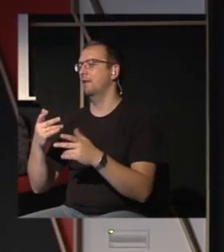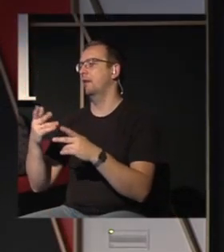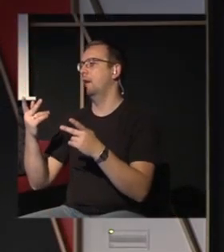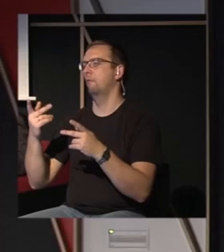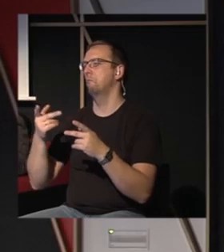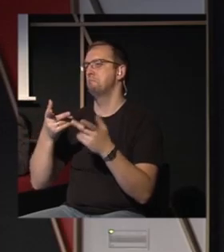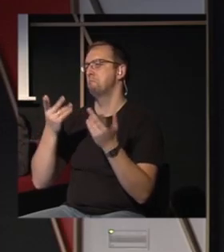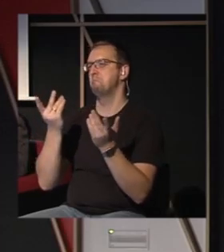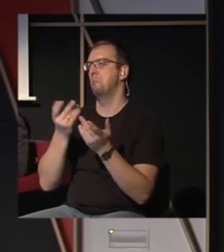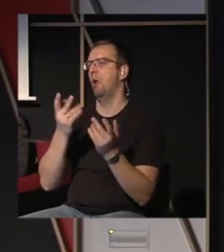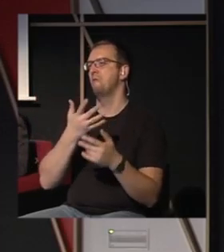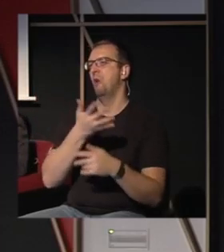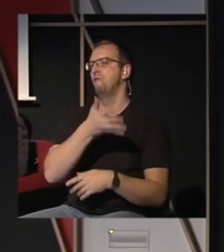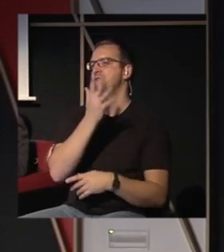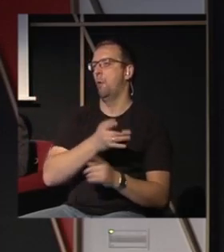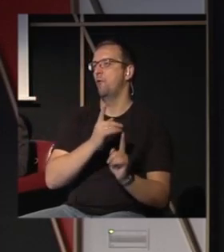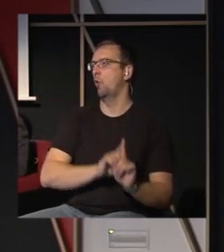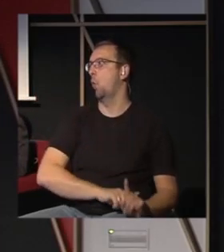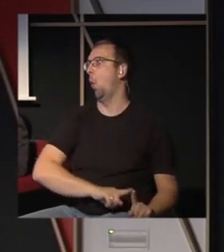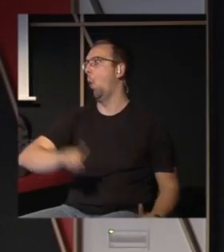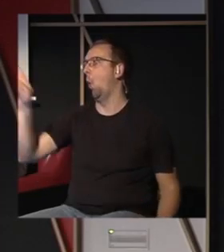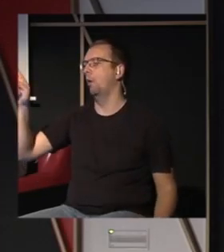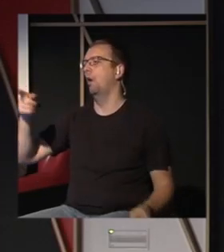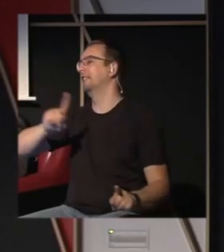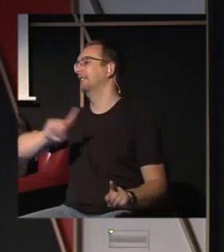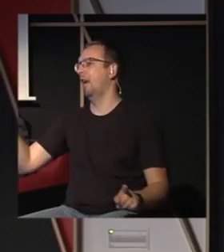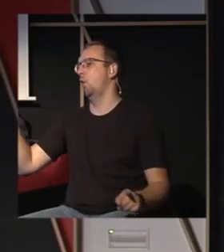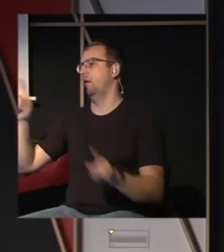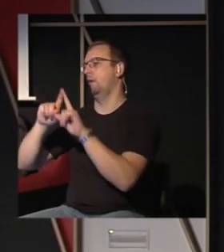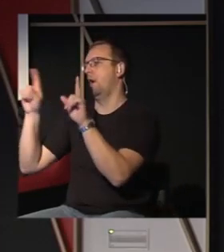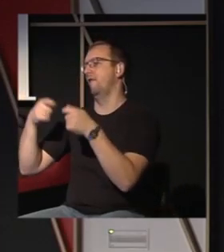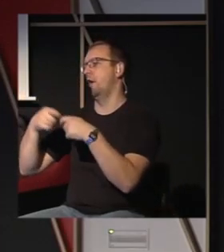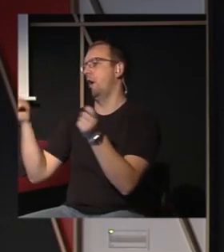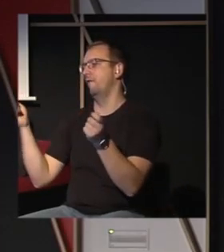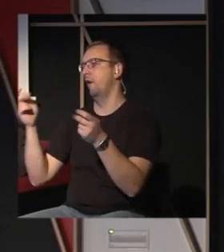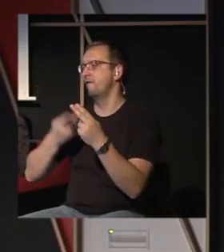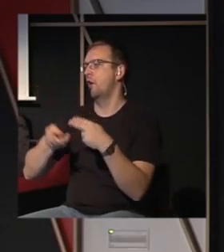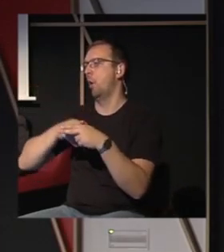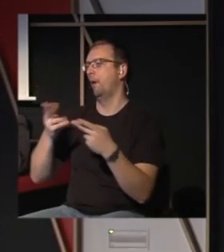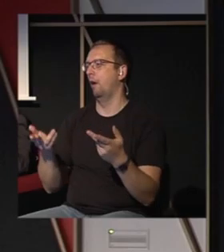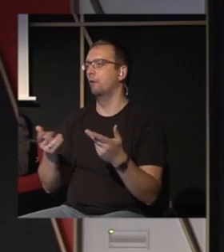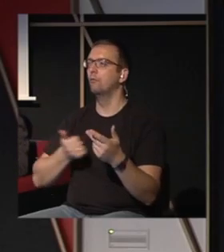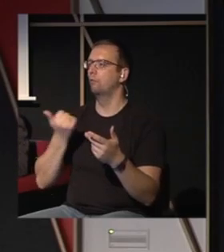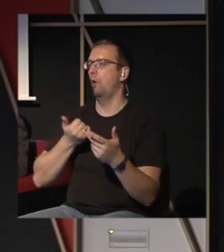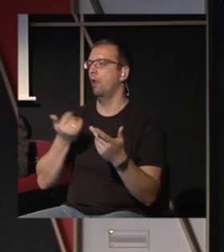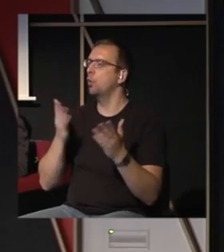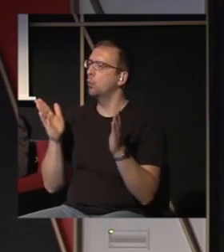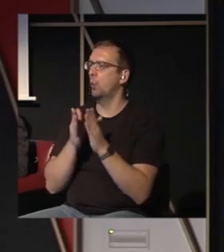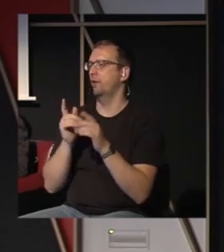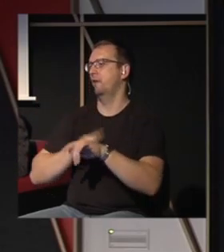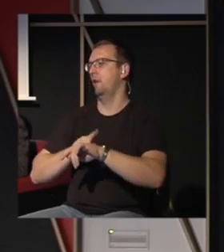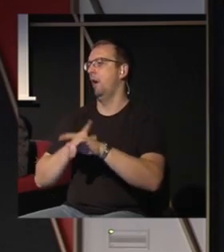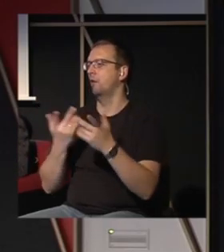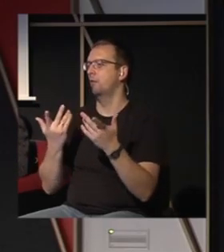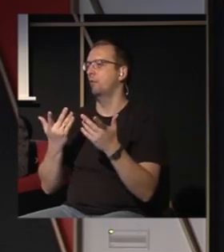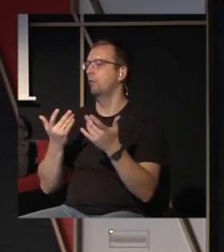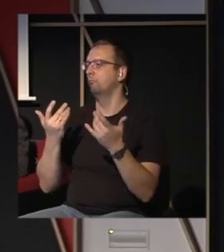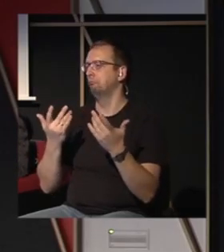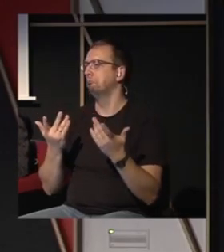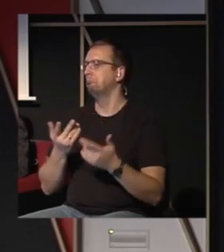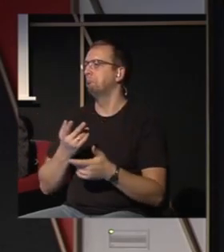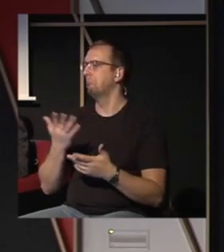maybe for I didn't say before, Pilar will speak in Spanish. So if you want to put on your